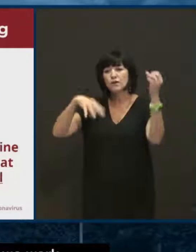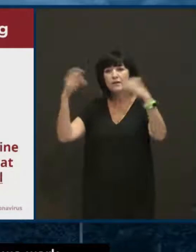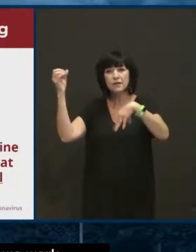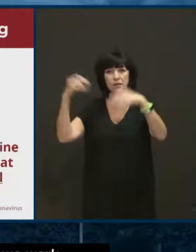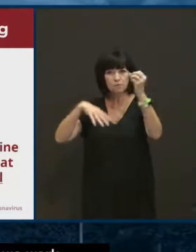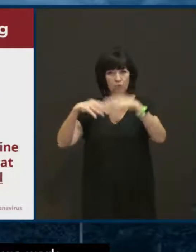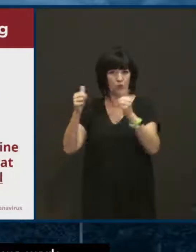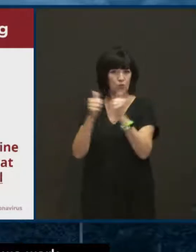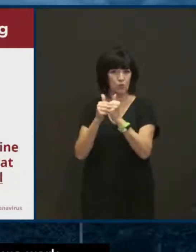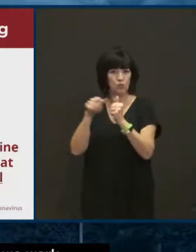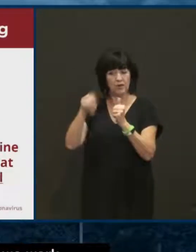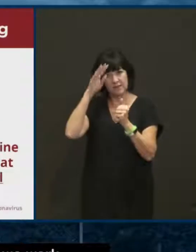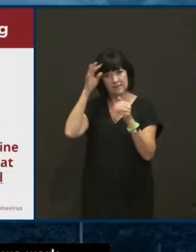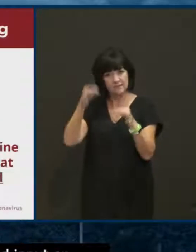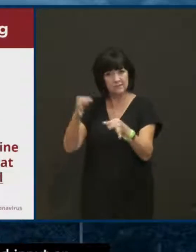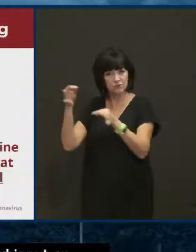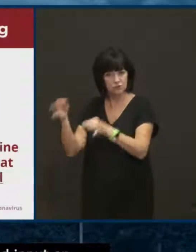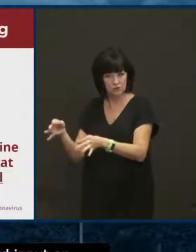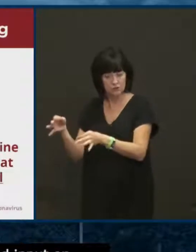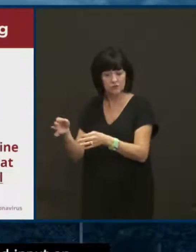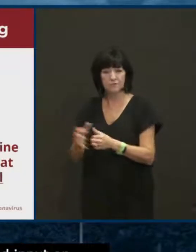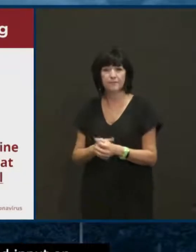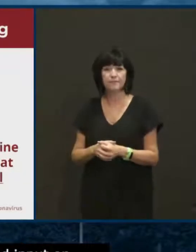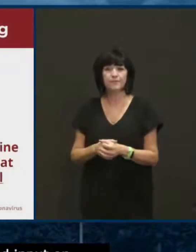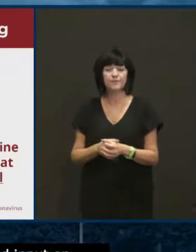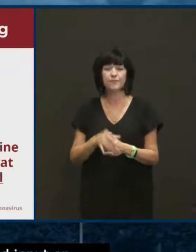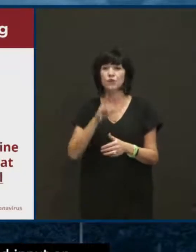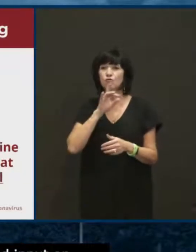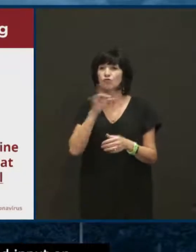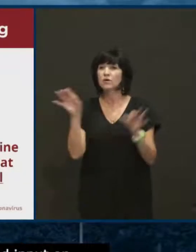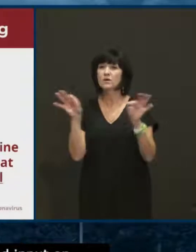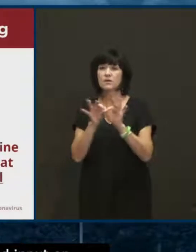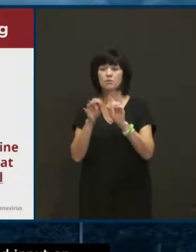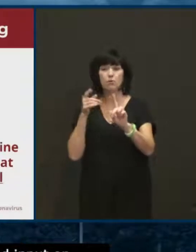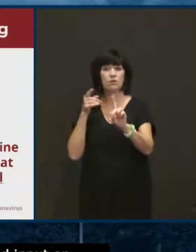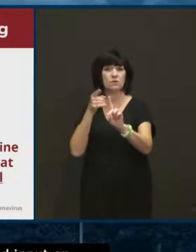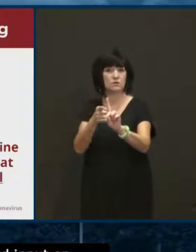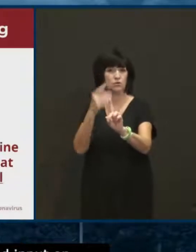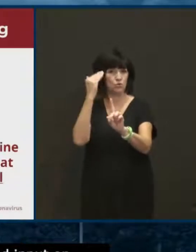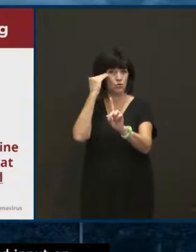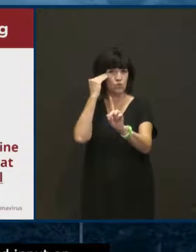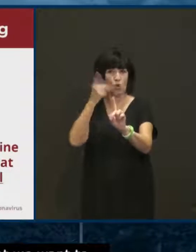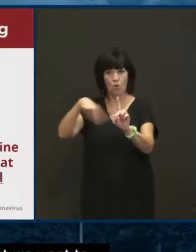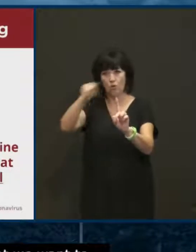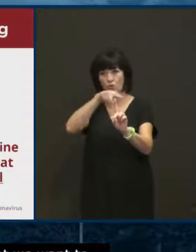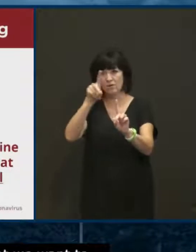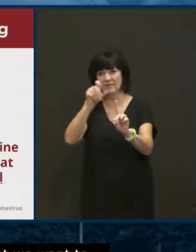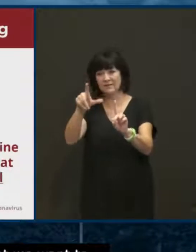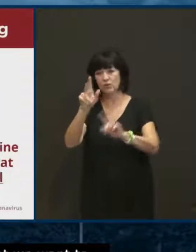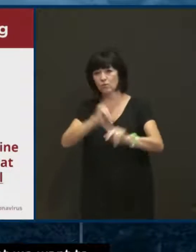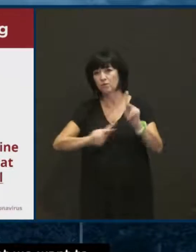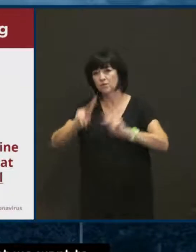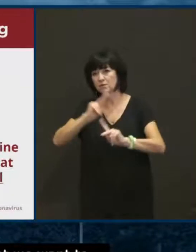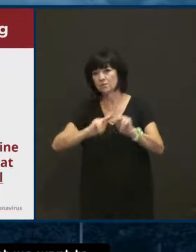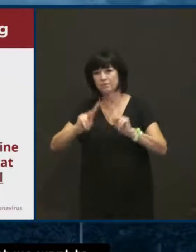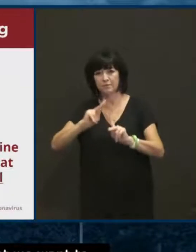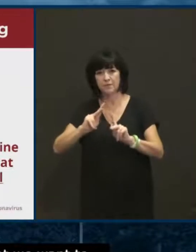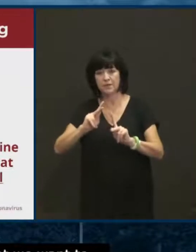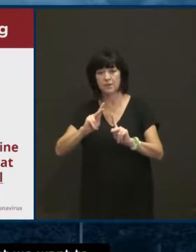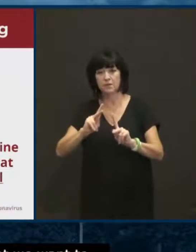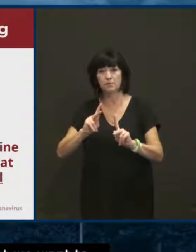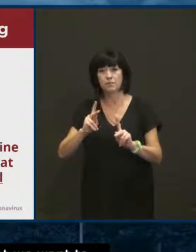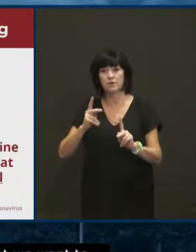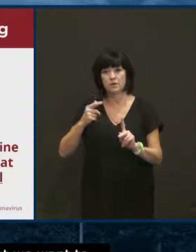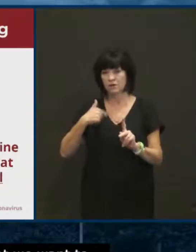forward. But the bottom line, we want to make sure Delawareans know that we will not be distributing a vaccine that has not been shown